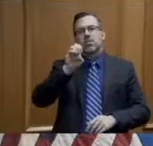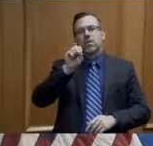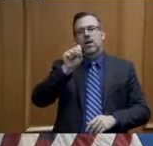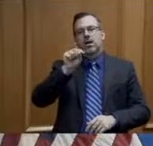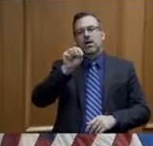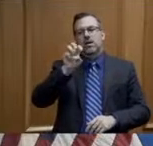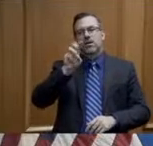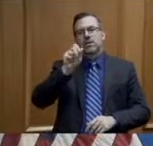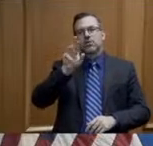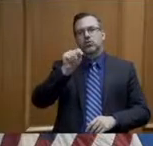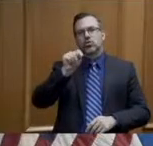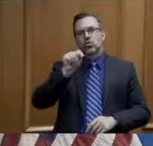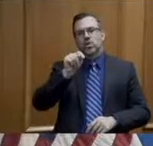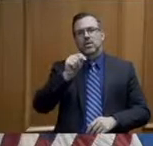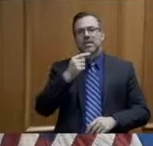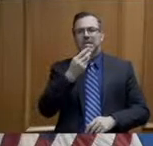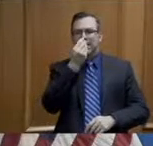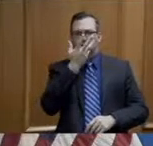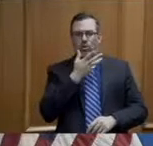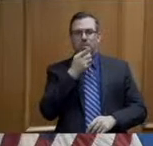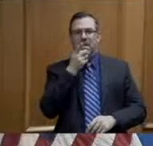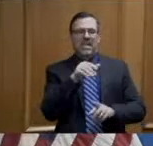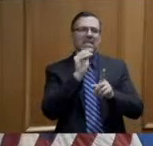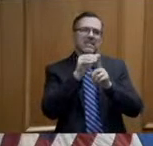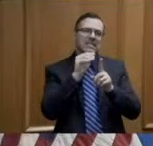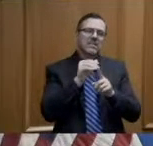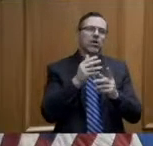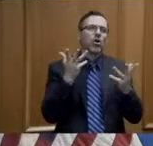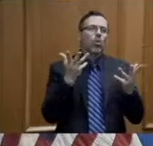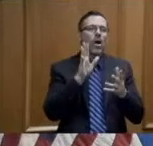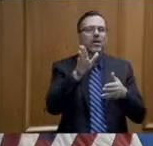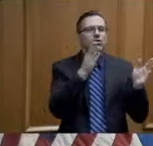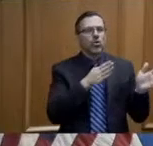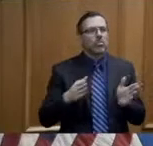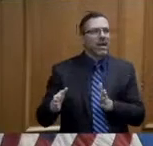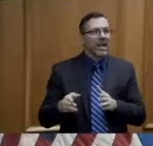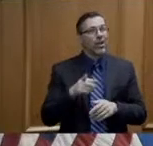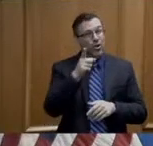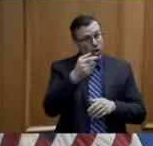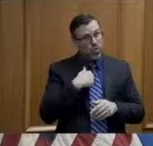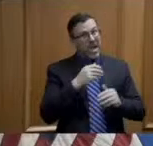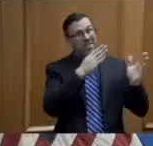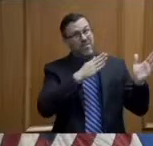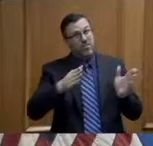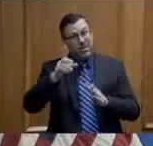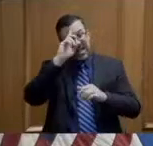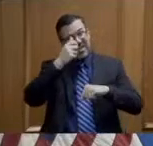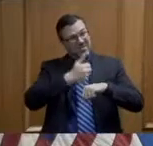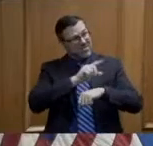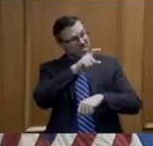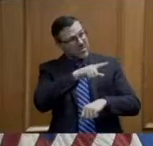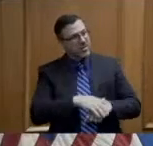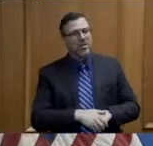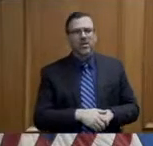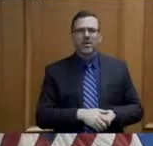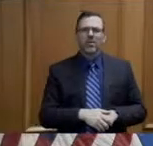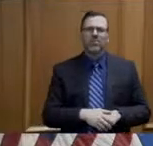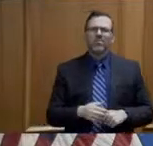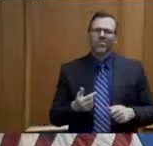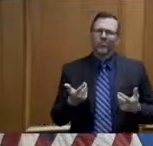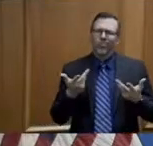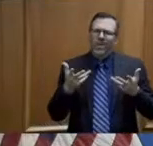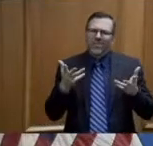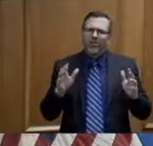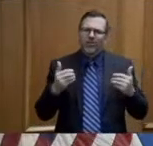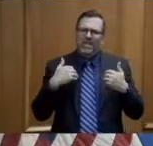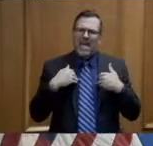for the plan to do contact tracing. Do you have a plan finalized? We've had a plan finalized for a long time, and I'm happy to